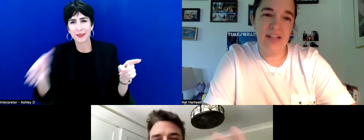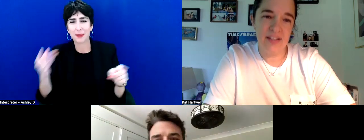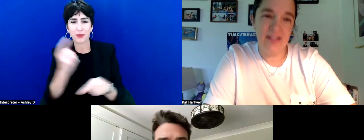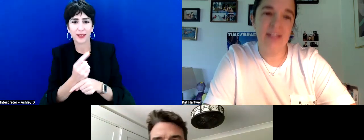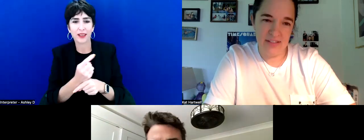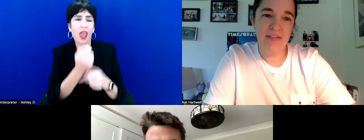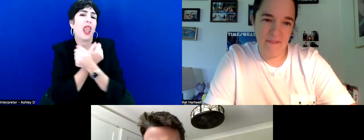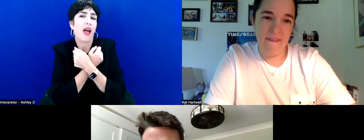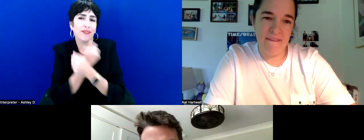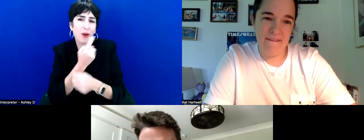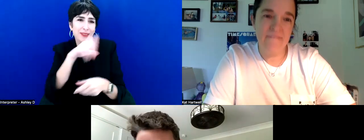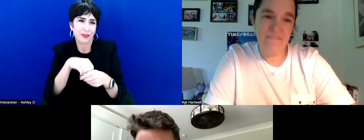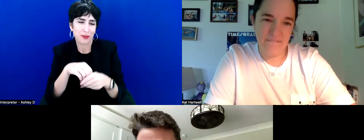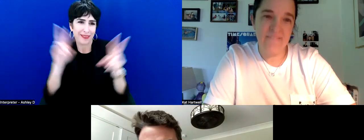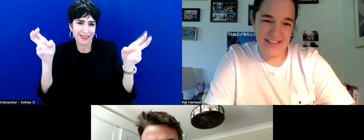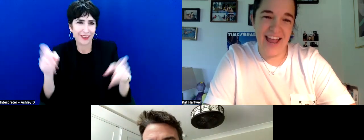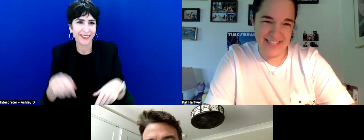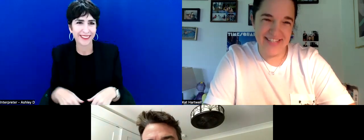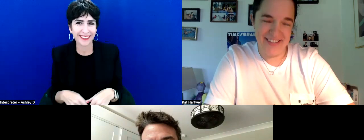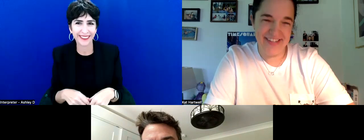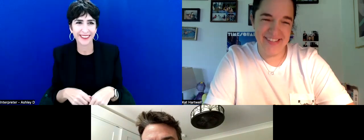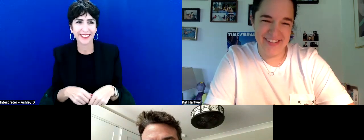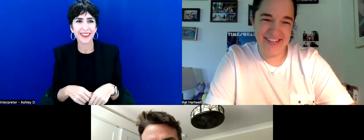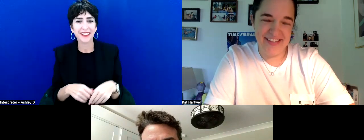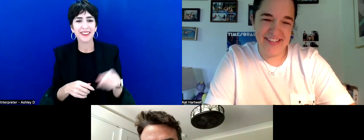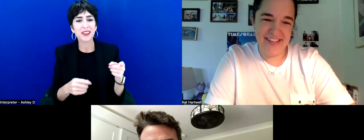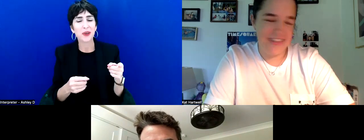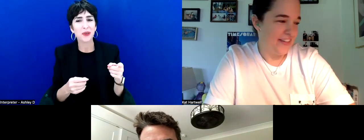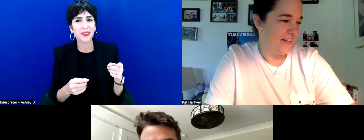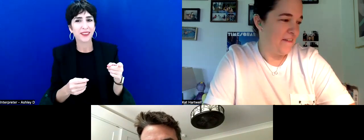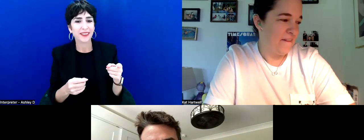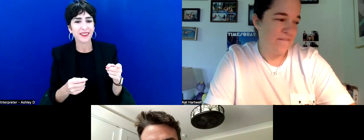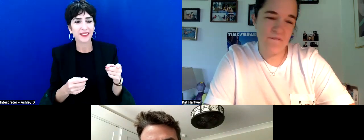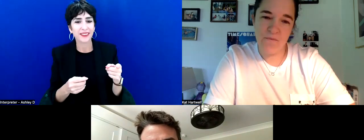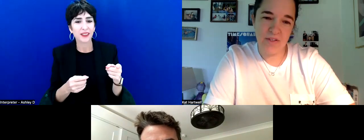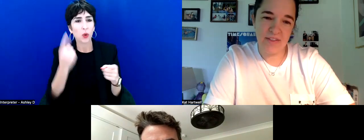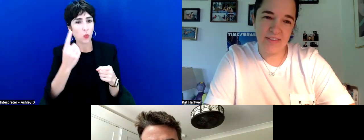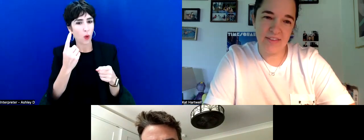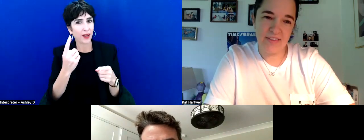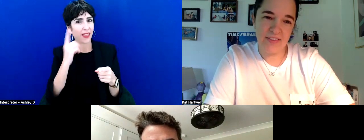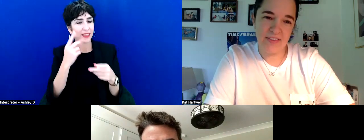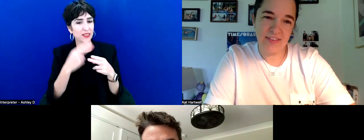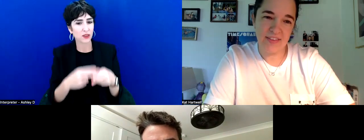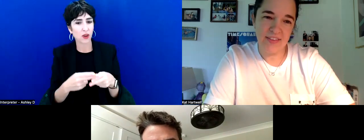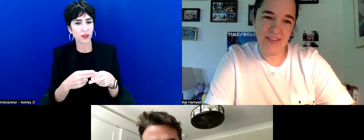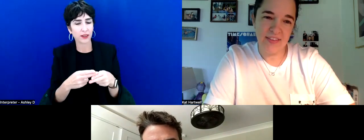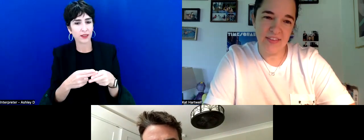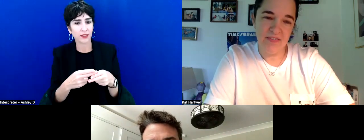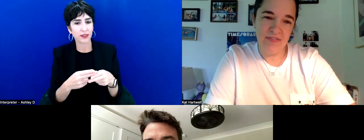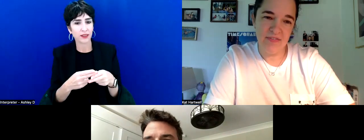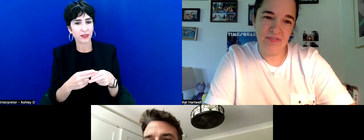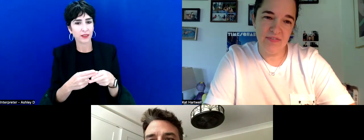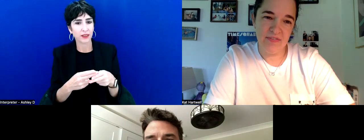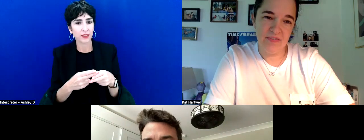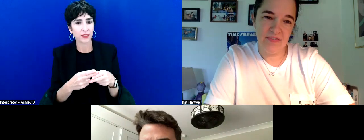always love in the title, Yeah. and so one of them I think is going to be more